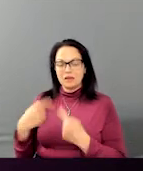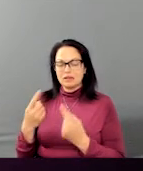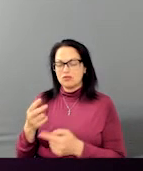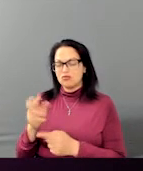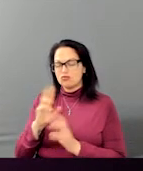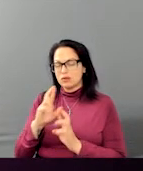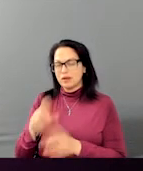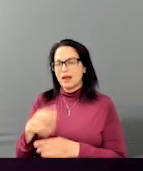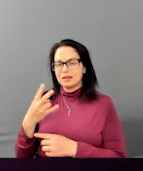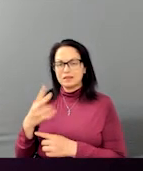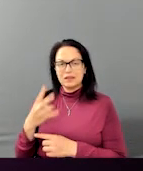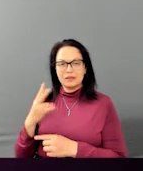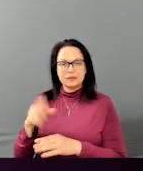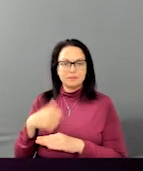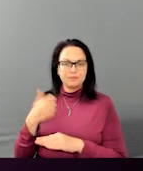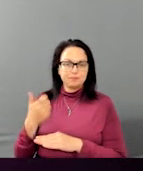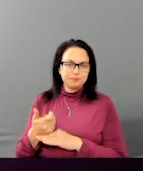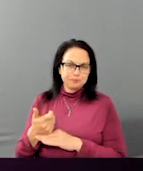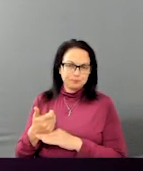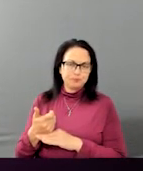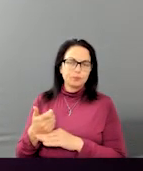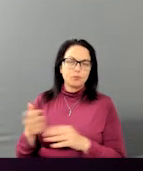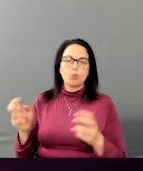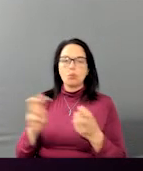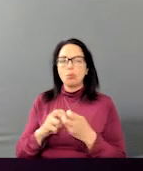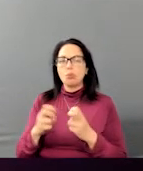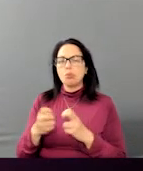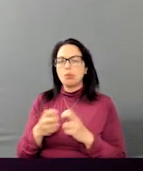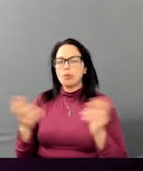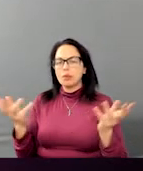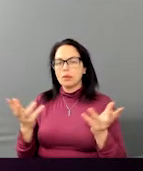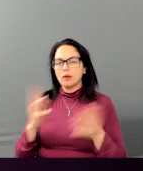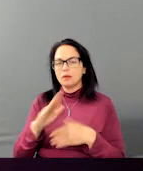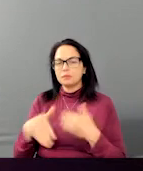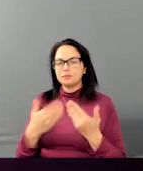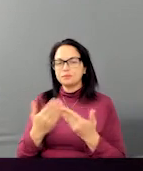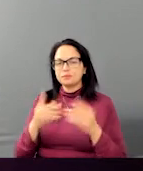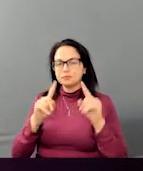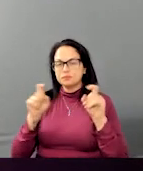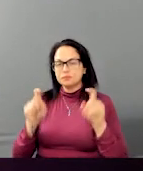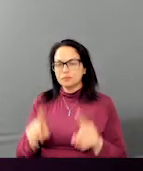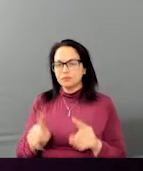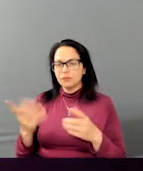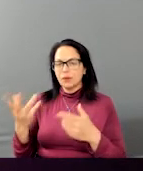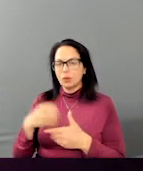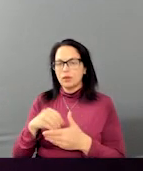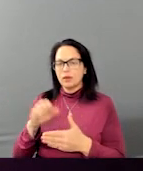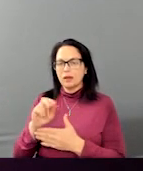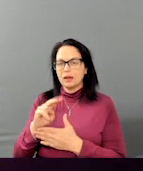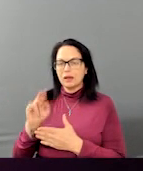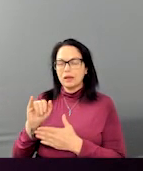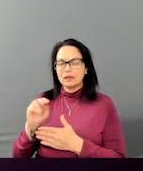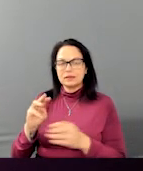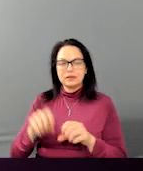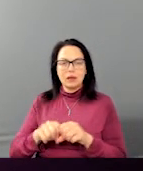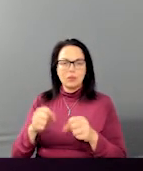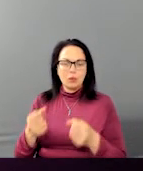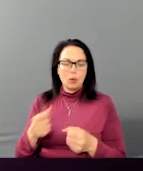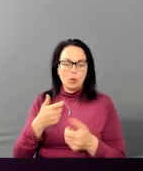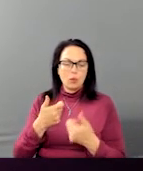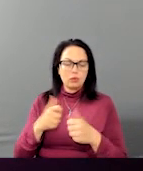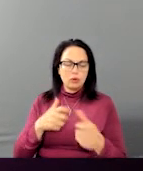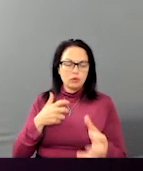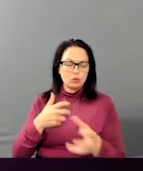out. And the problem was all of our tests in Enzyme broke when we tried to upgrade to React